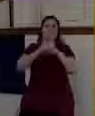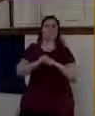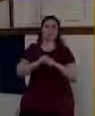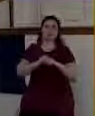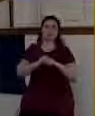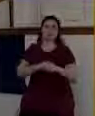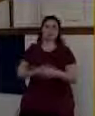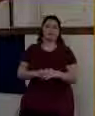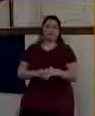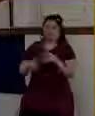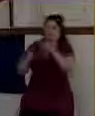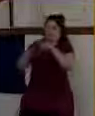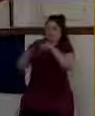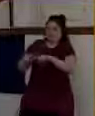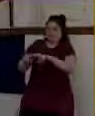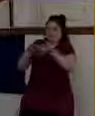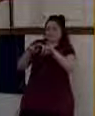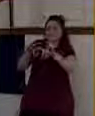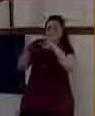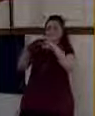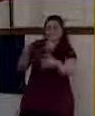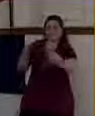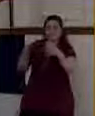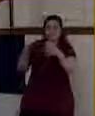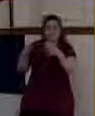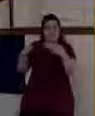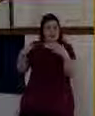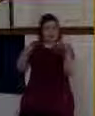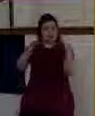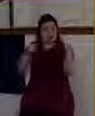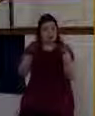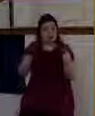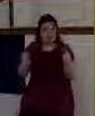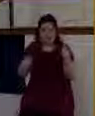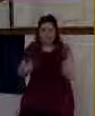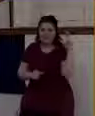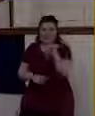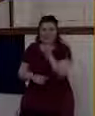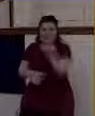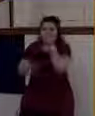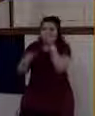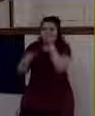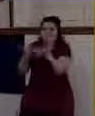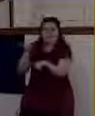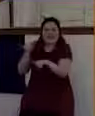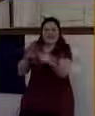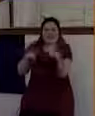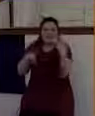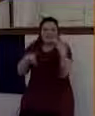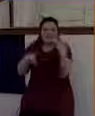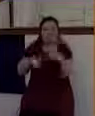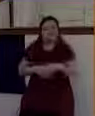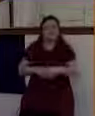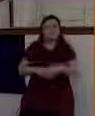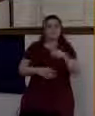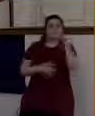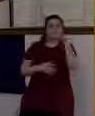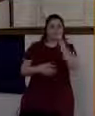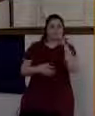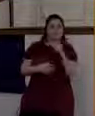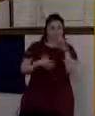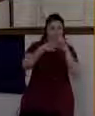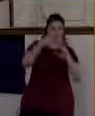place. He doesn't get out of Dodge like he should. And this is where the temptation gets subtle. This older prophet is determined to bring him